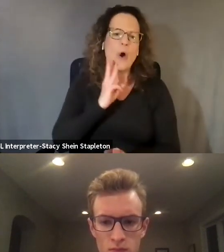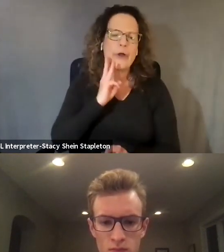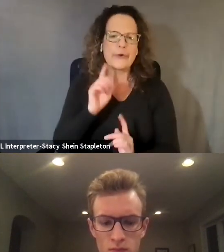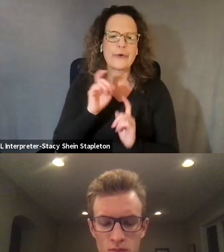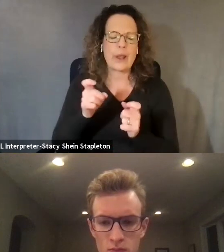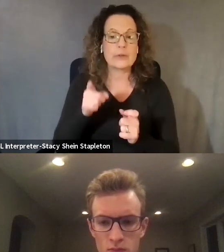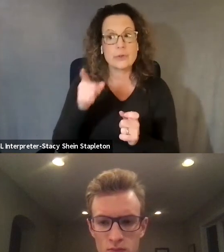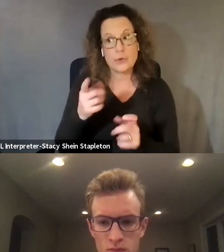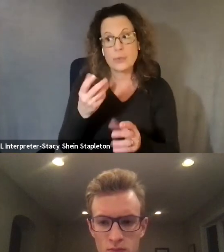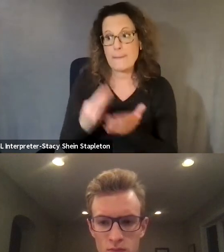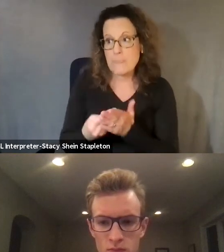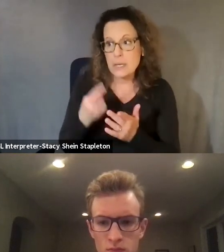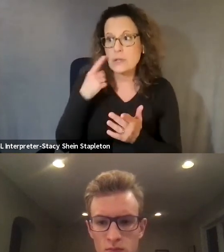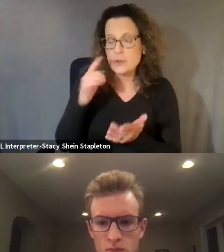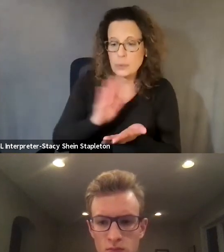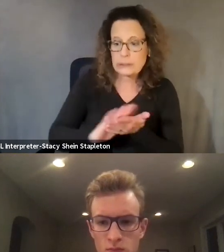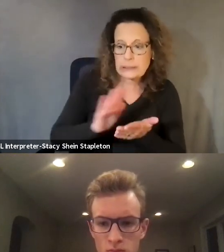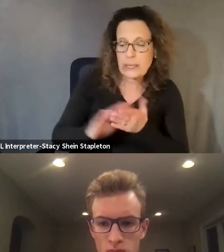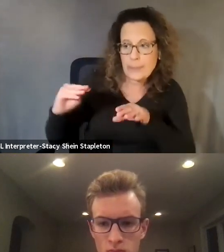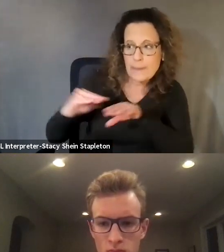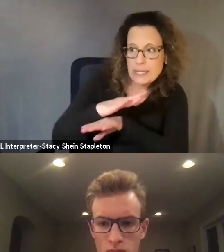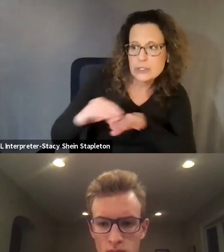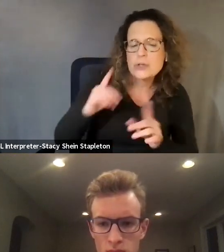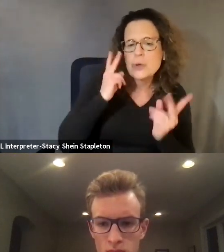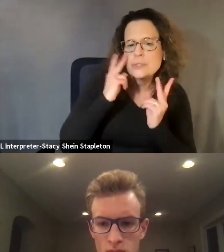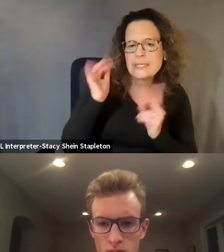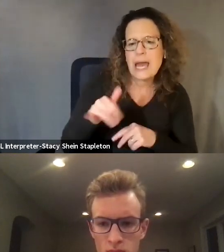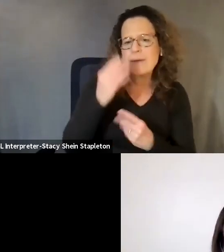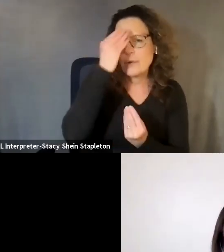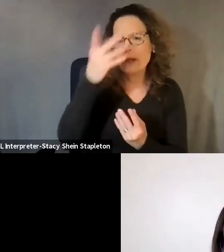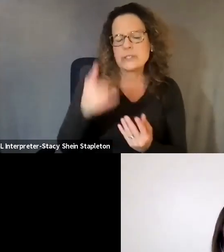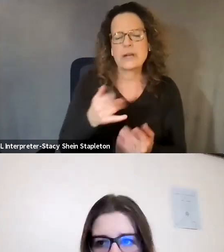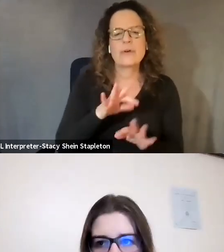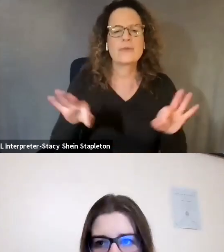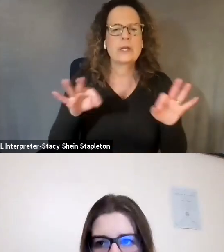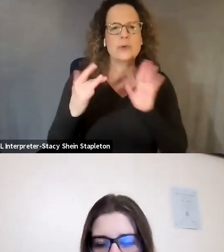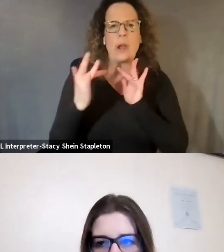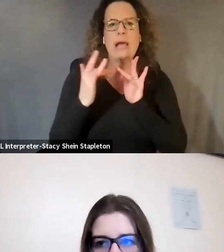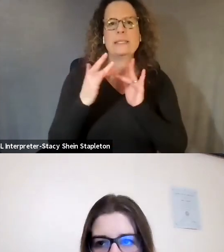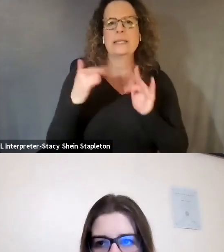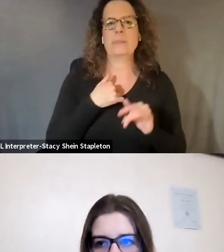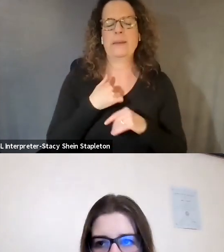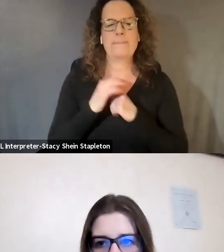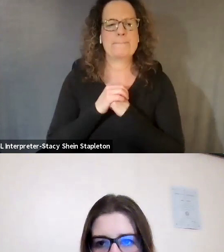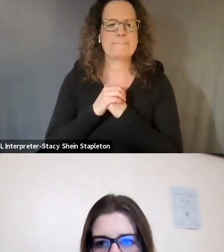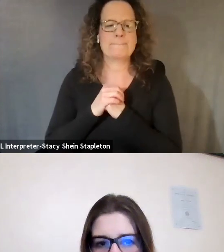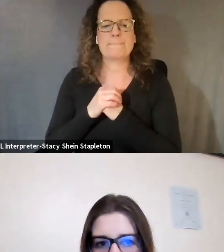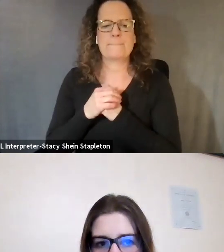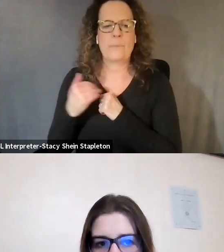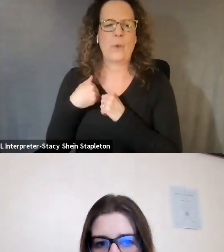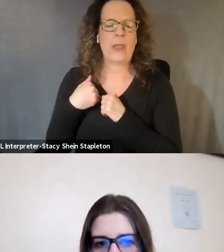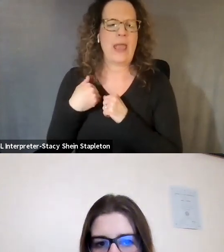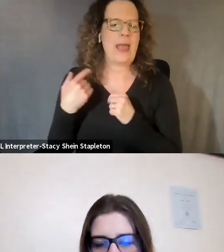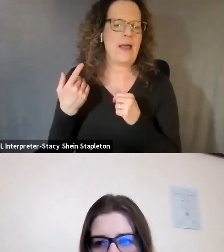for cleaning up your beaches. So take a look at that. Feel free to contact me. We have my